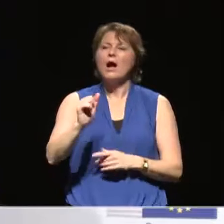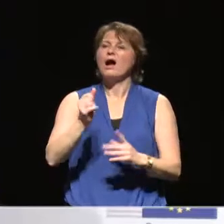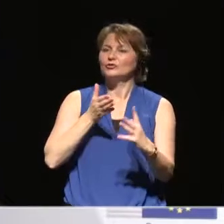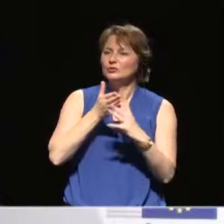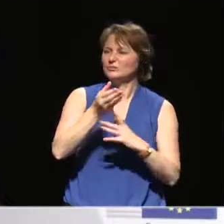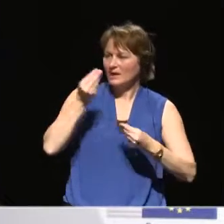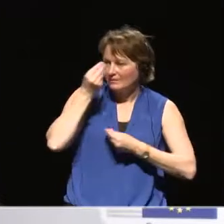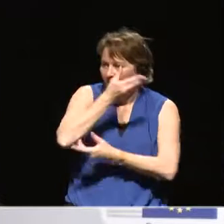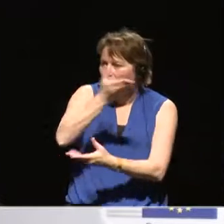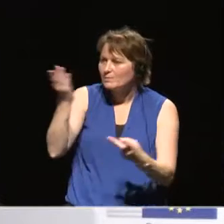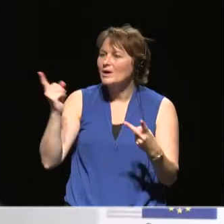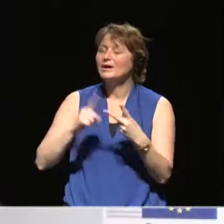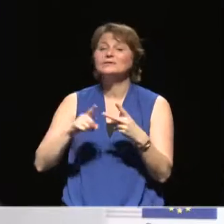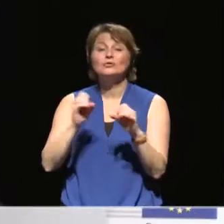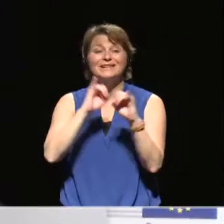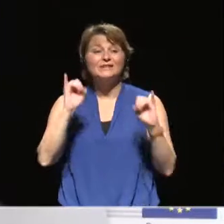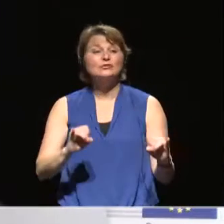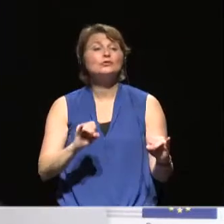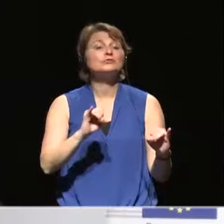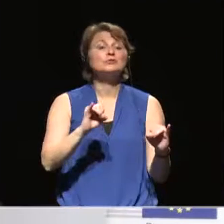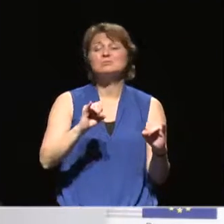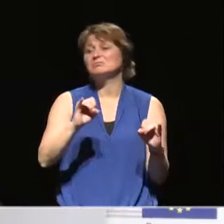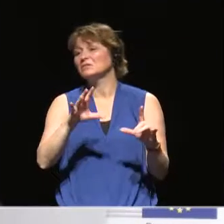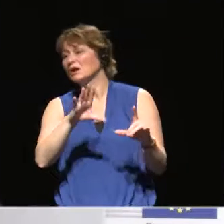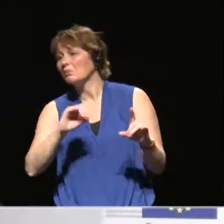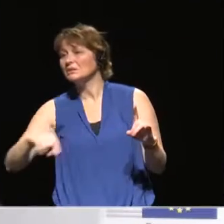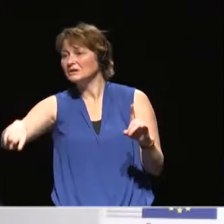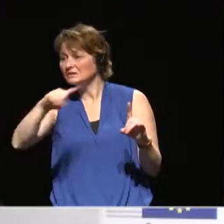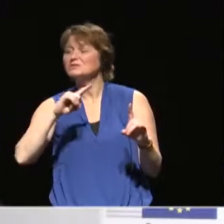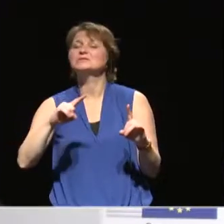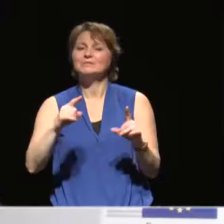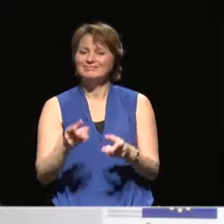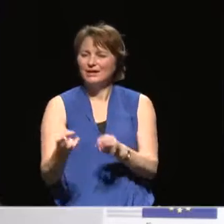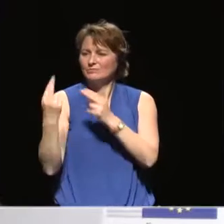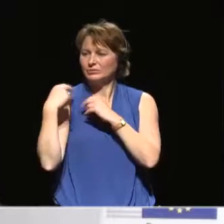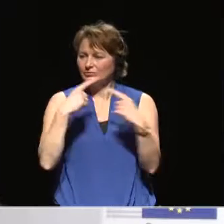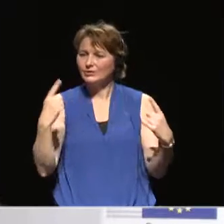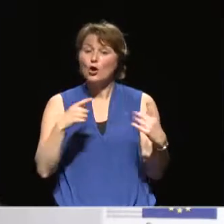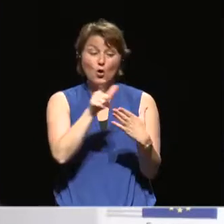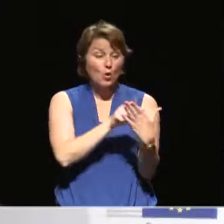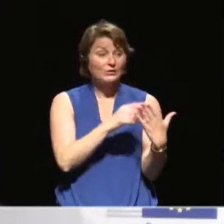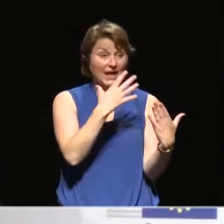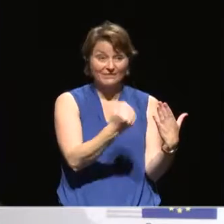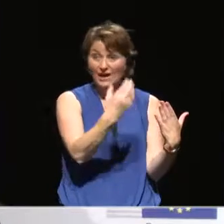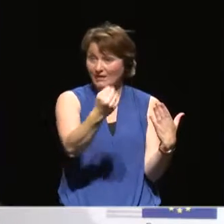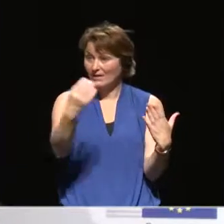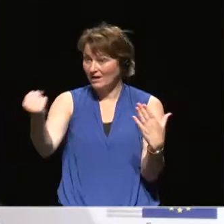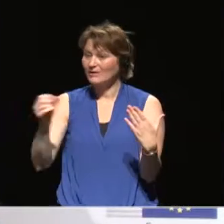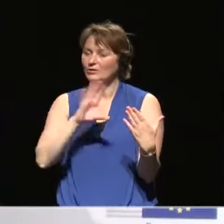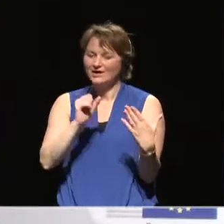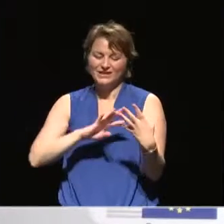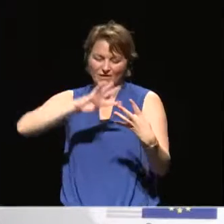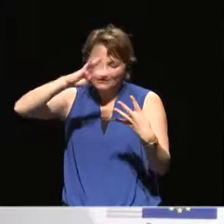the institutions and platforms for accountability, the laws by which countries can both enforce, and this is the fourth dimension,